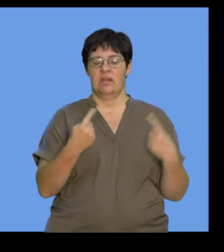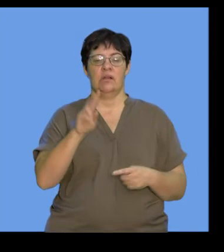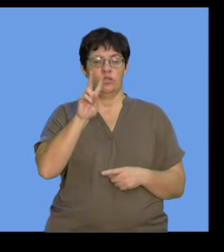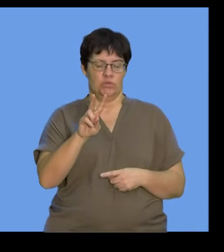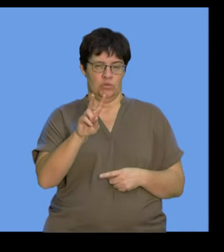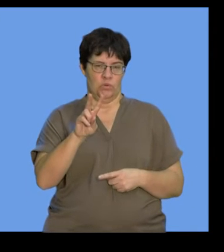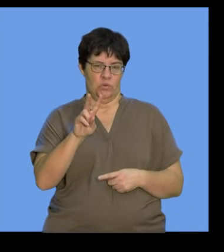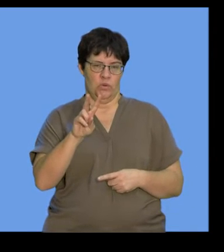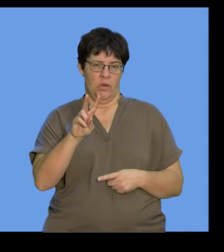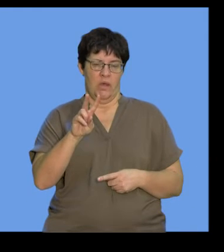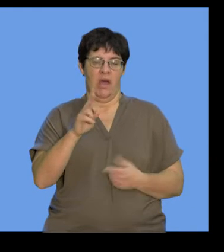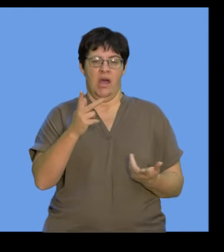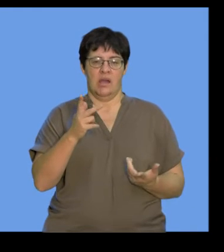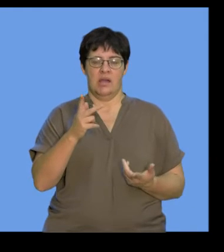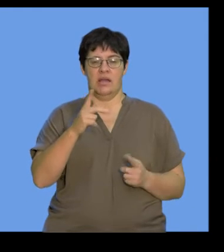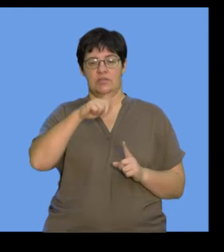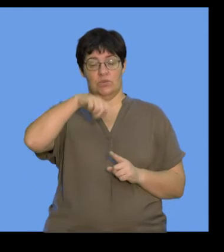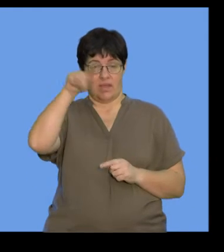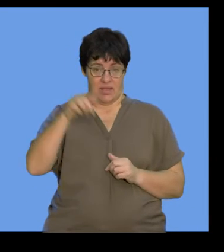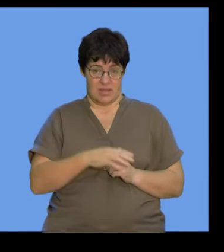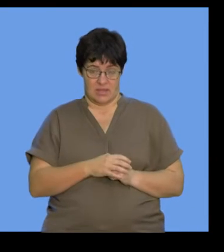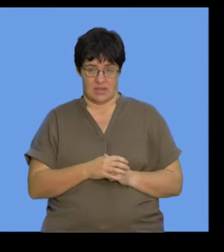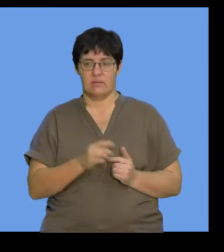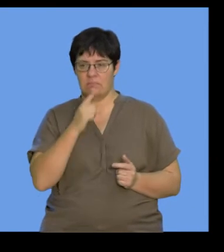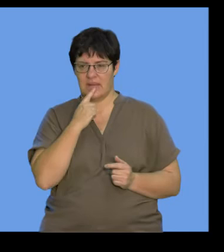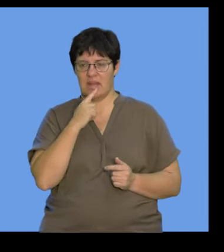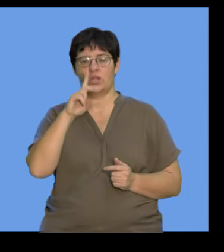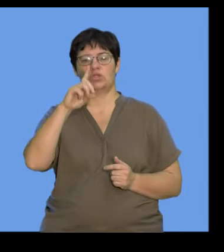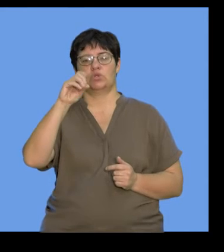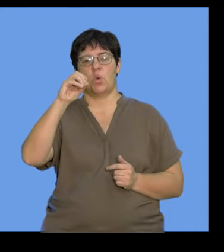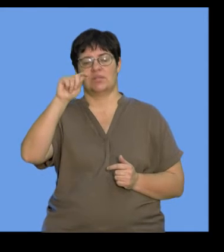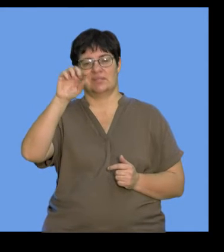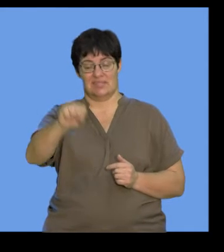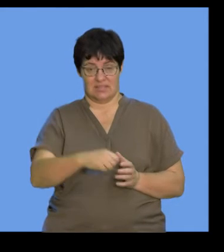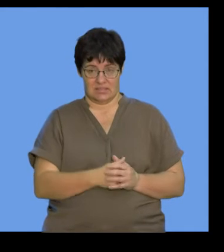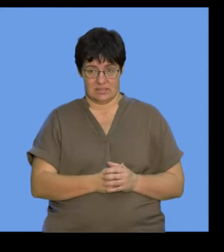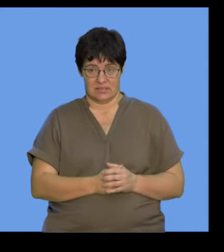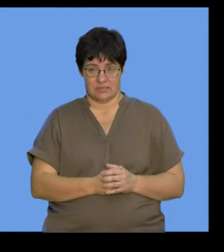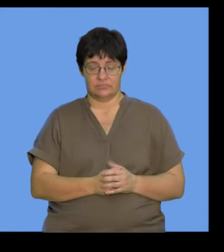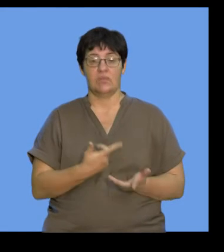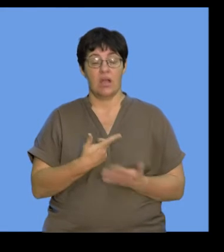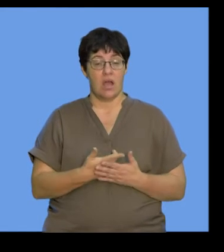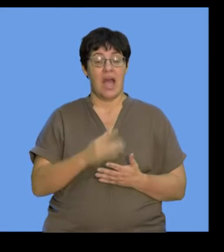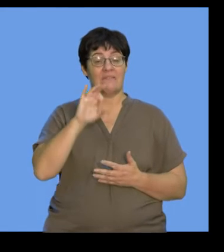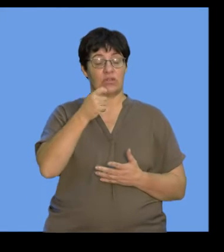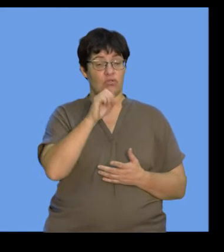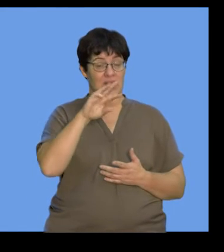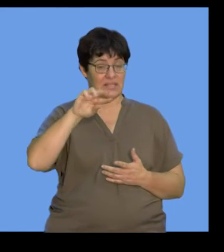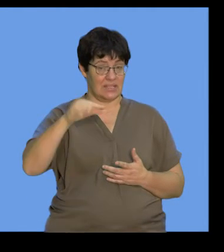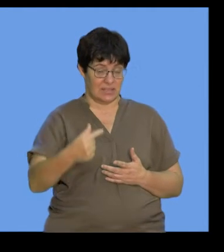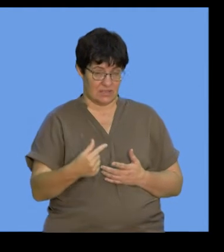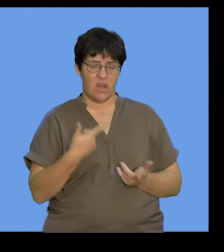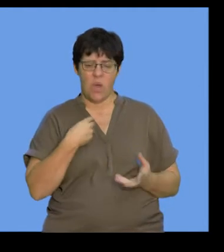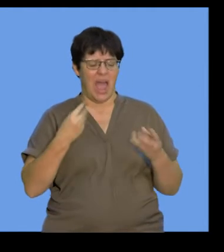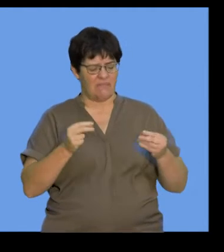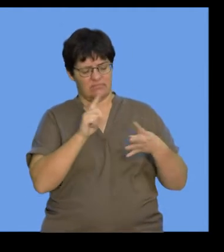squares. Remember I said we shorten it and say it's just dots. Now, when factorizing, we have some